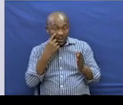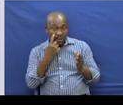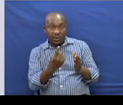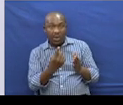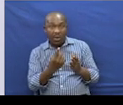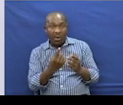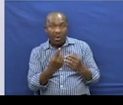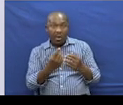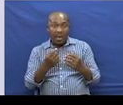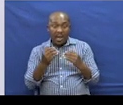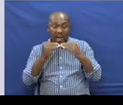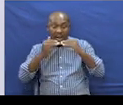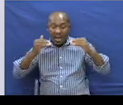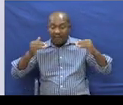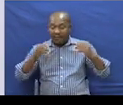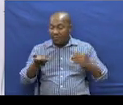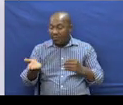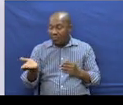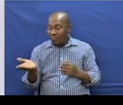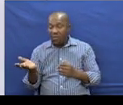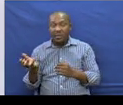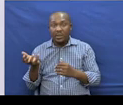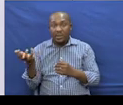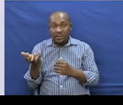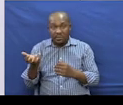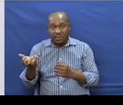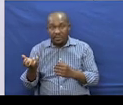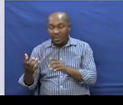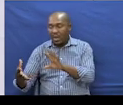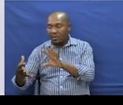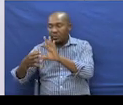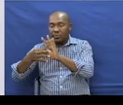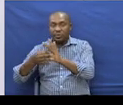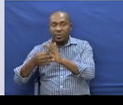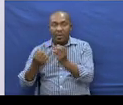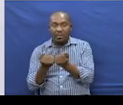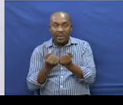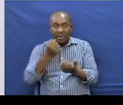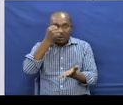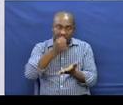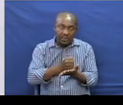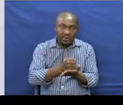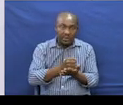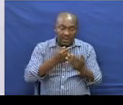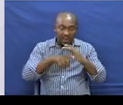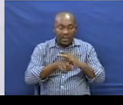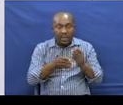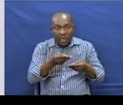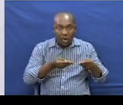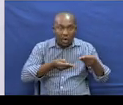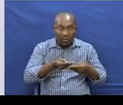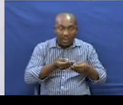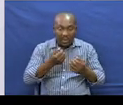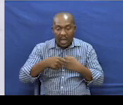are involved in making decisions pertaining different social, political, or economic activities that have to be undertaken in